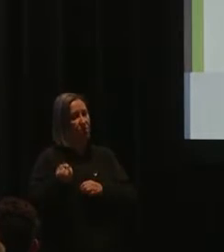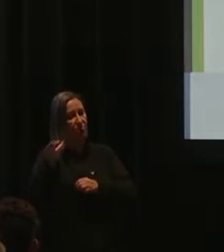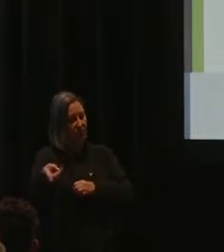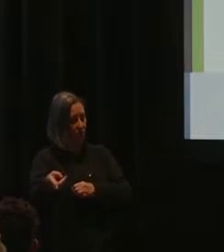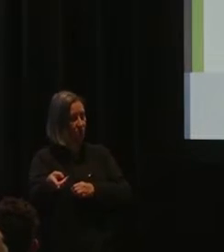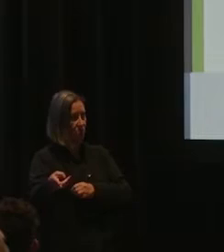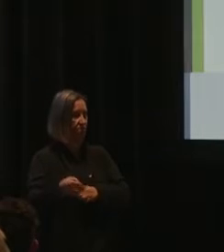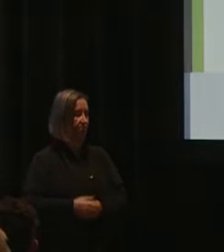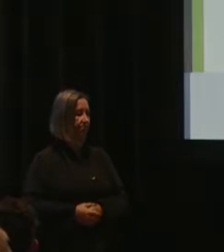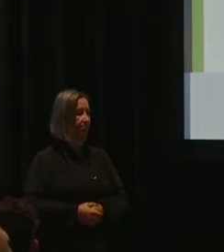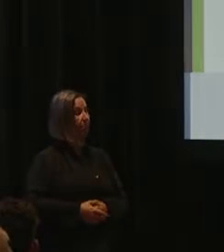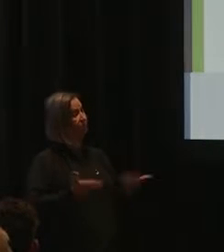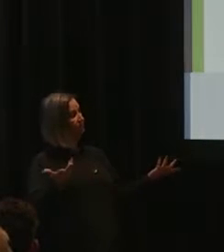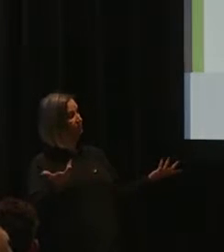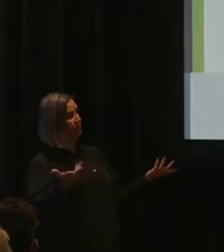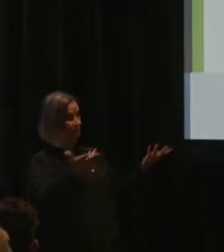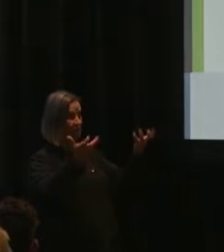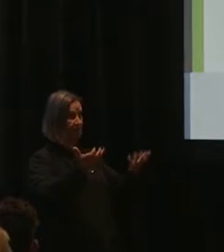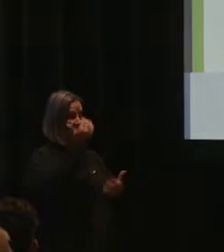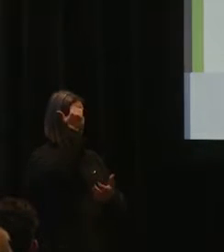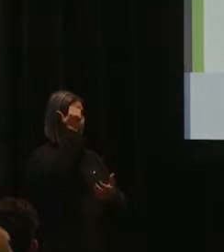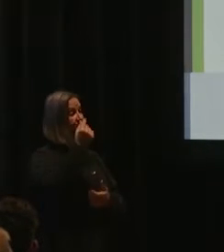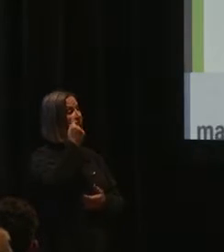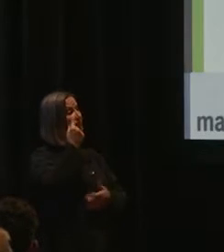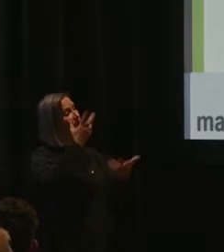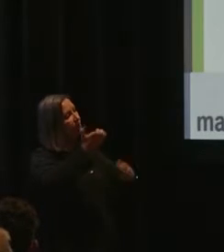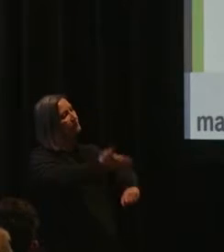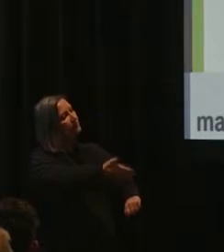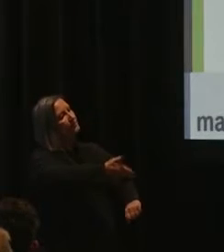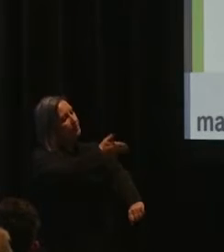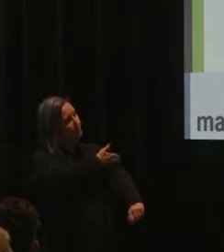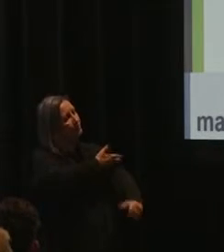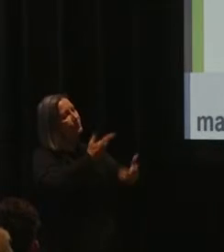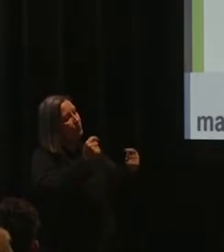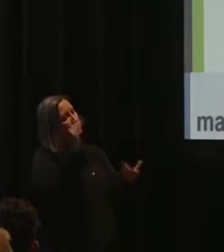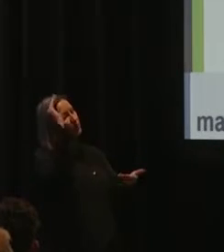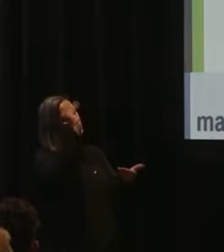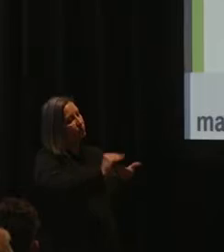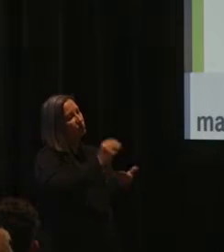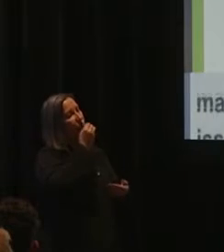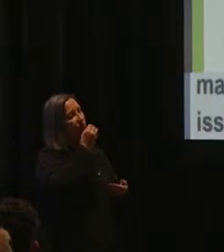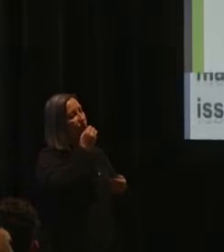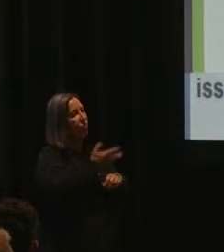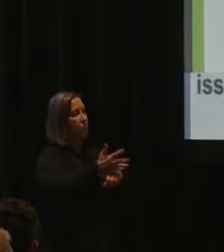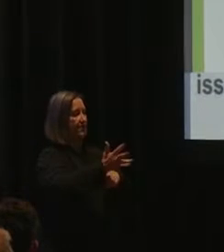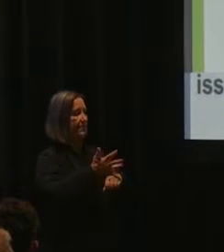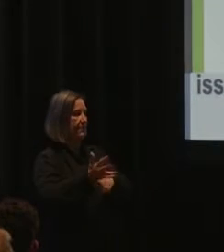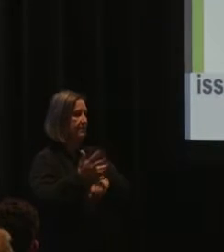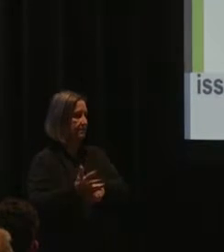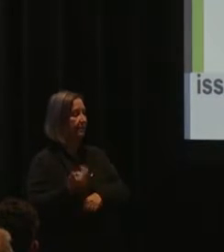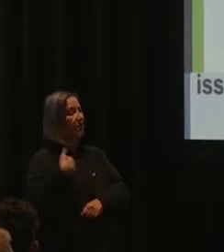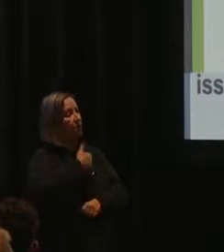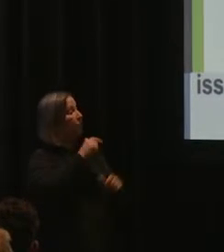It is important to note that San Antonio has already made great strides in tackling this food waste issue. We've joined the